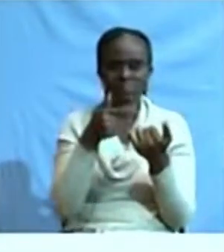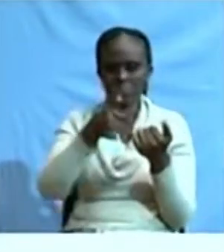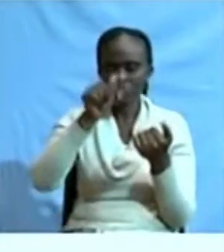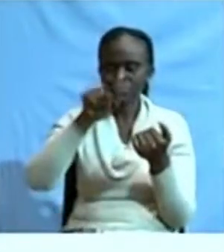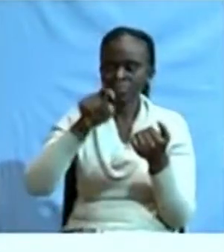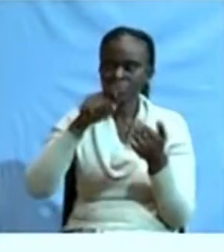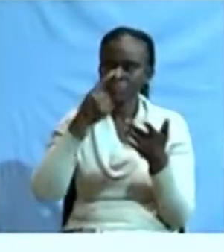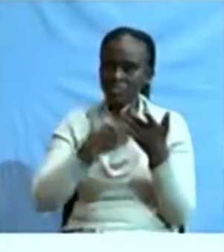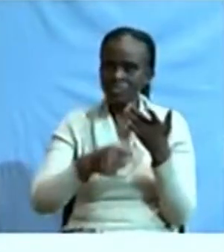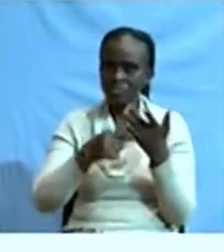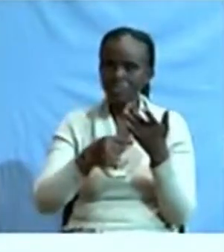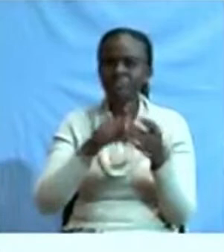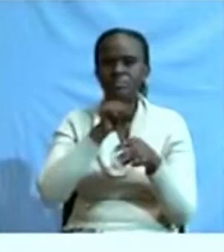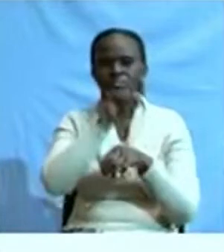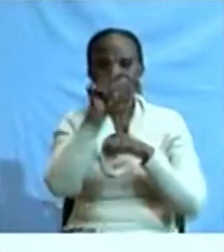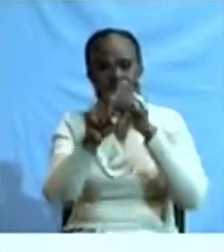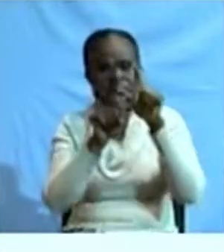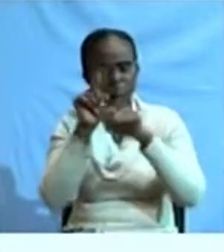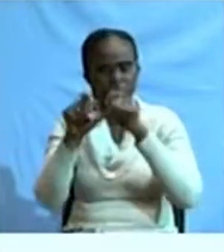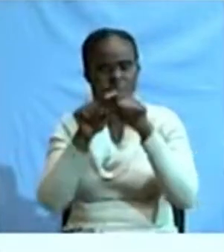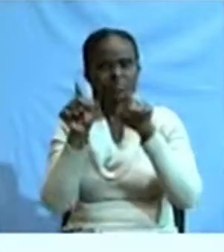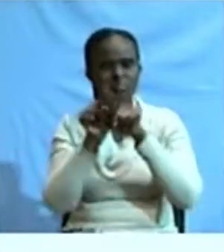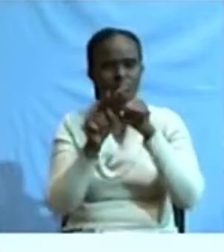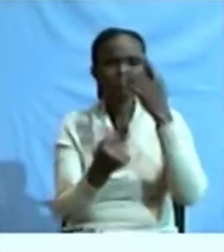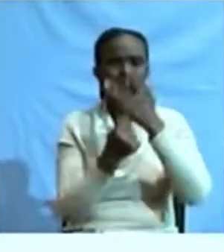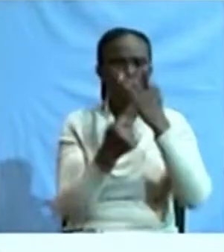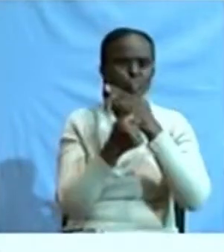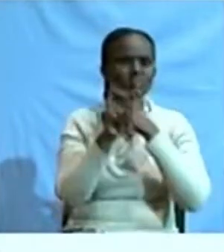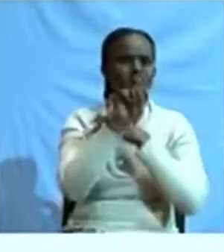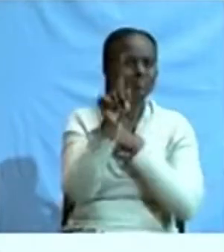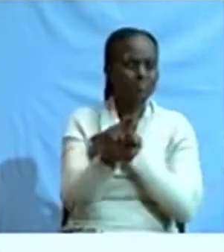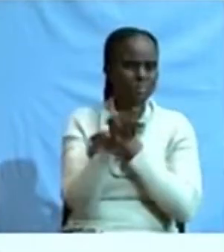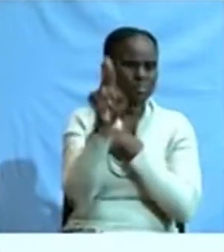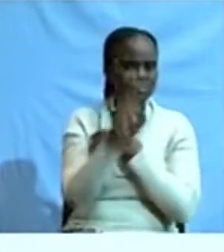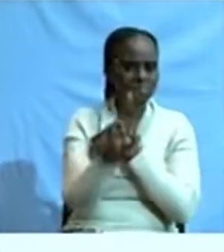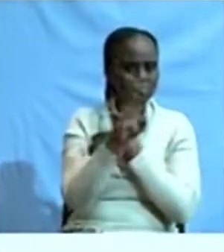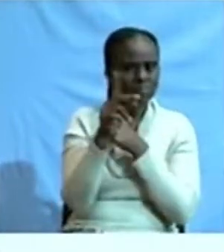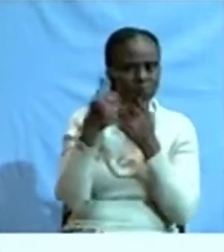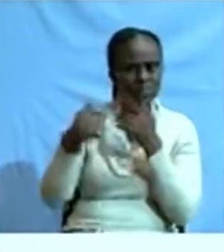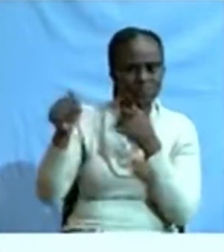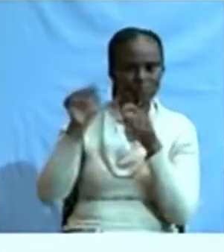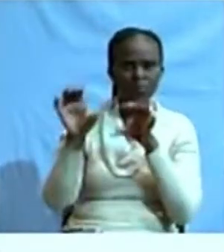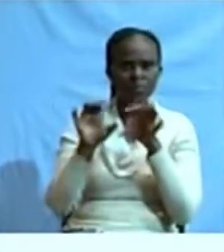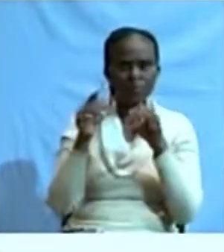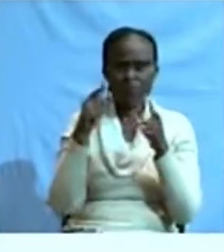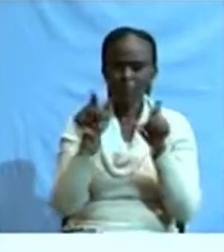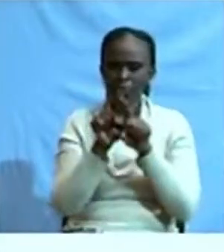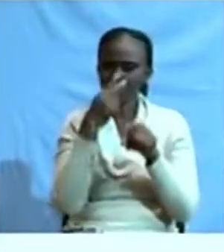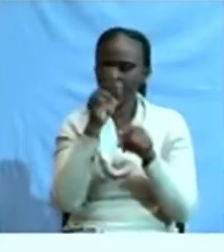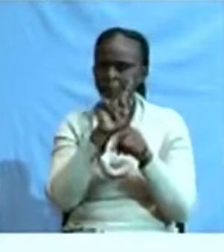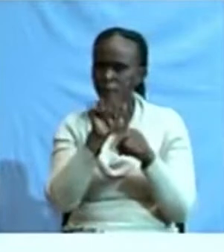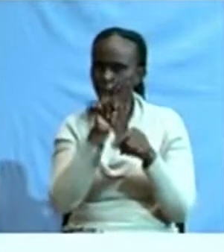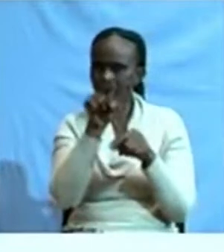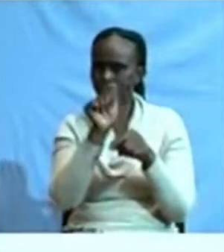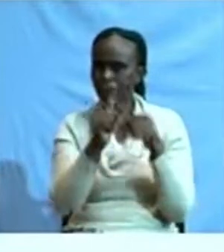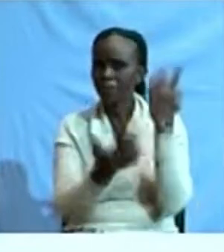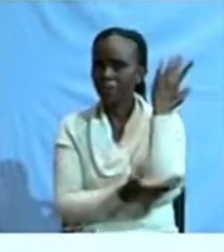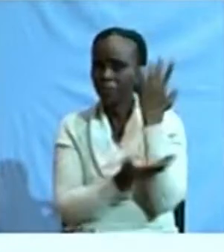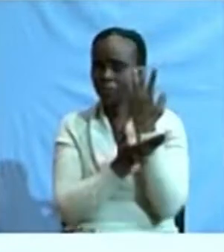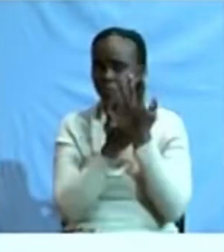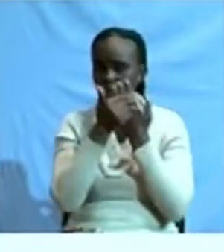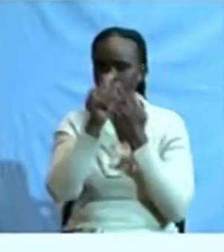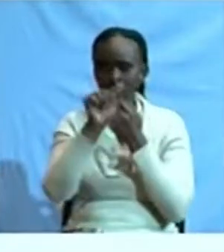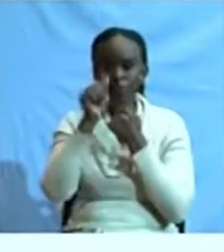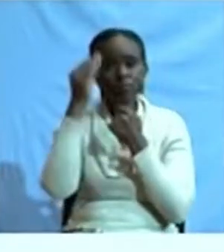therefore, you need to interrogate, like the term they have used. interrogate what you are doing and see where you can improve so that you